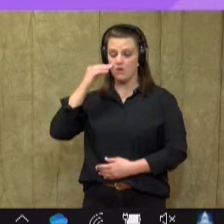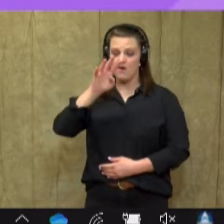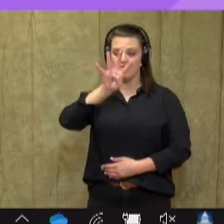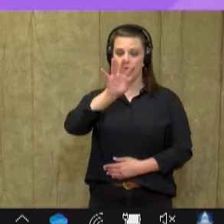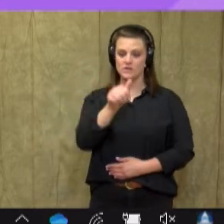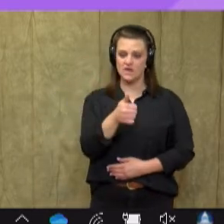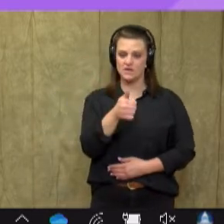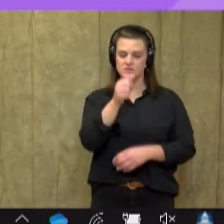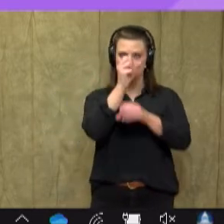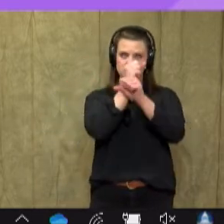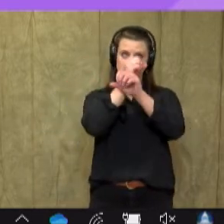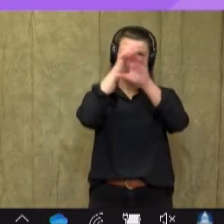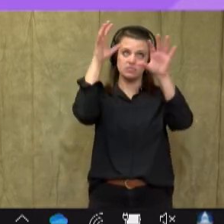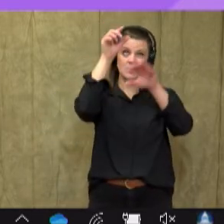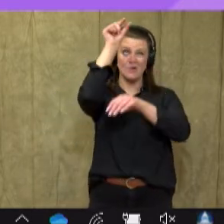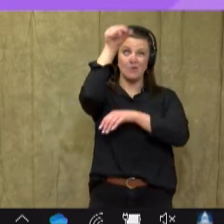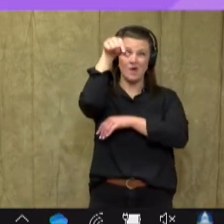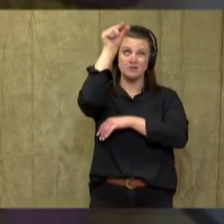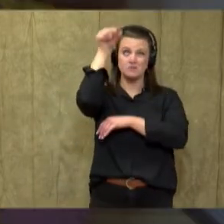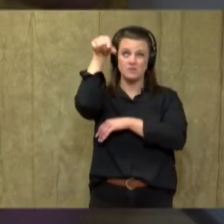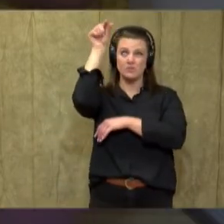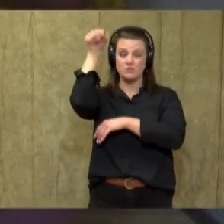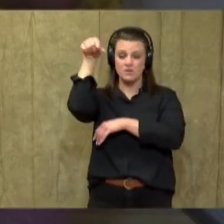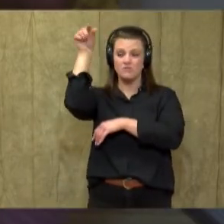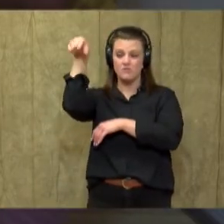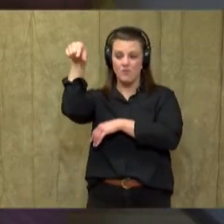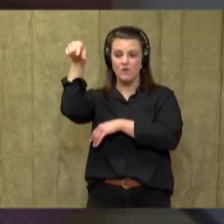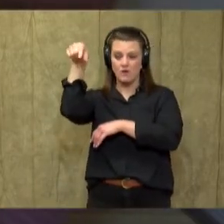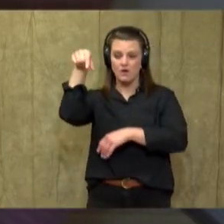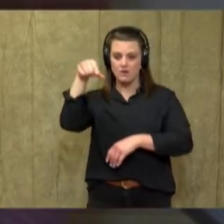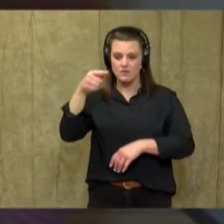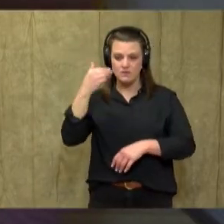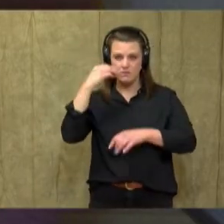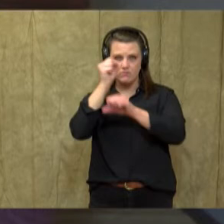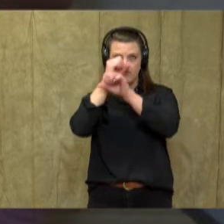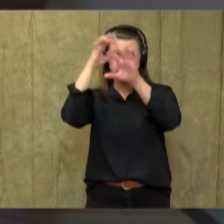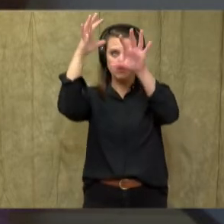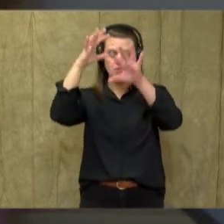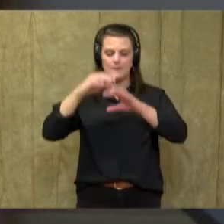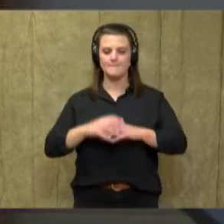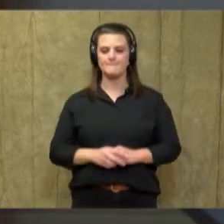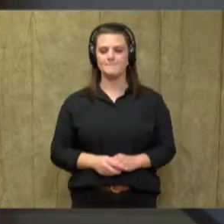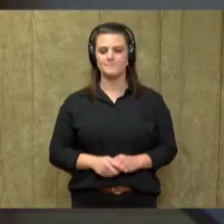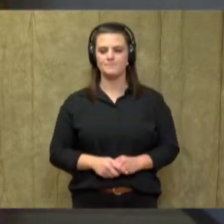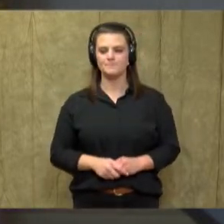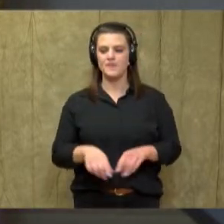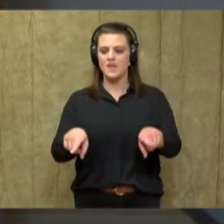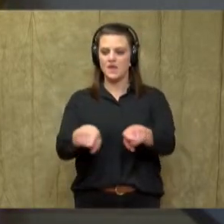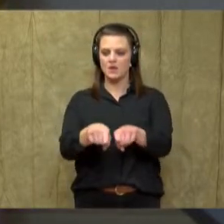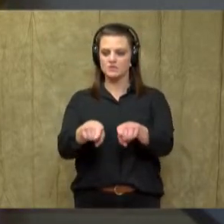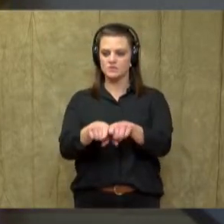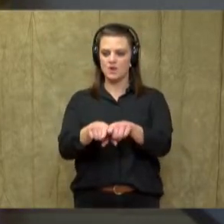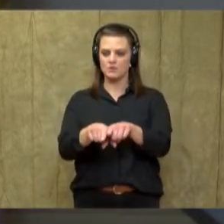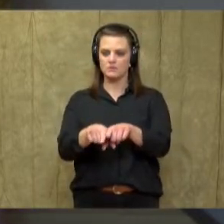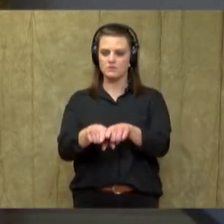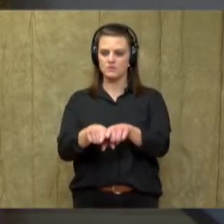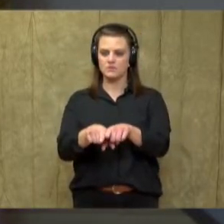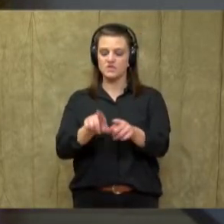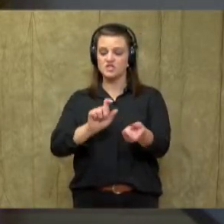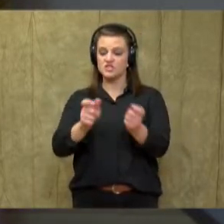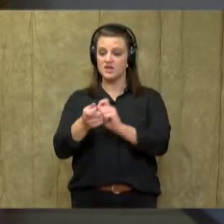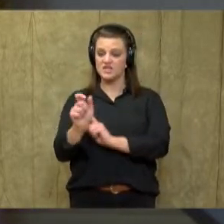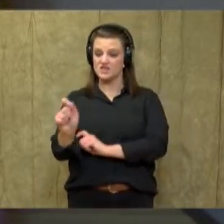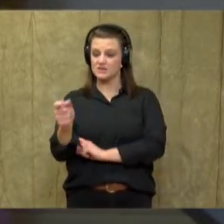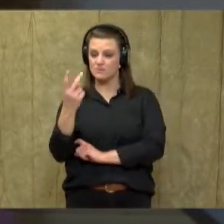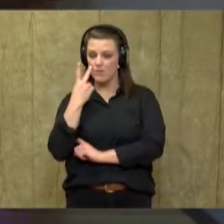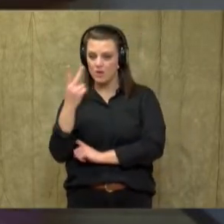I can visualize 4/10 on a hundreds grid. And that would also, in decimal form,